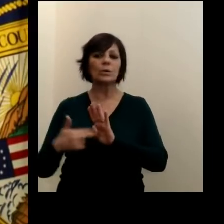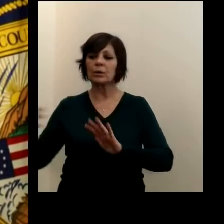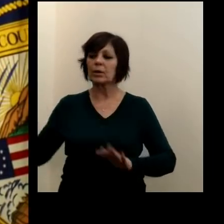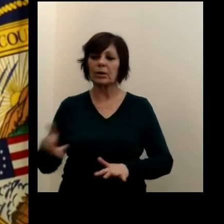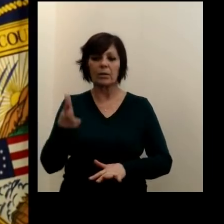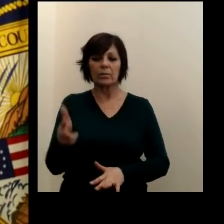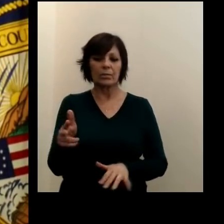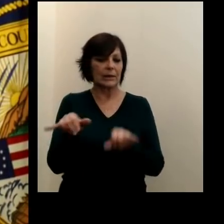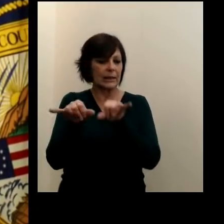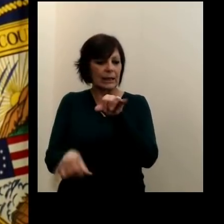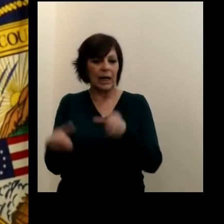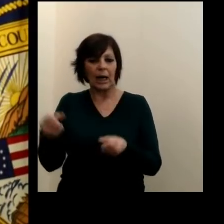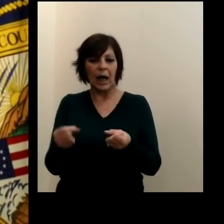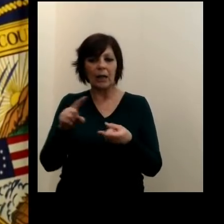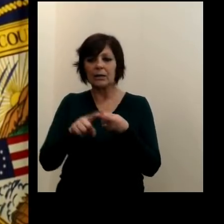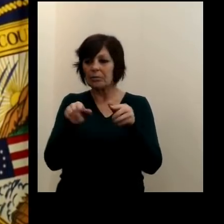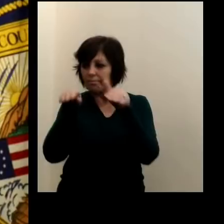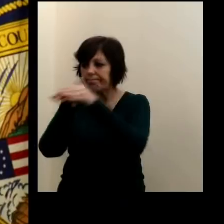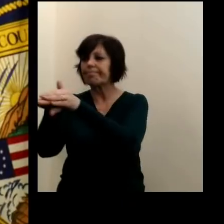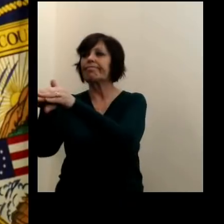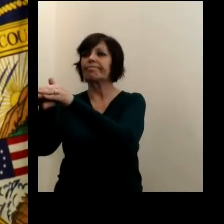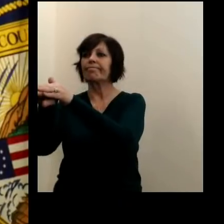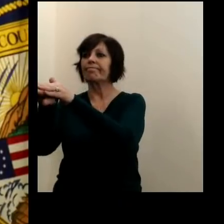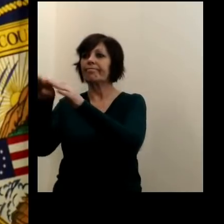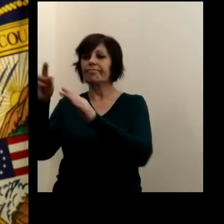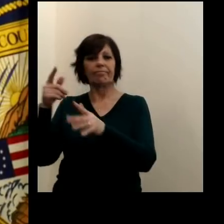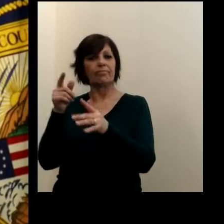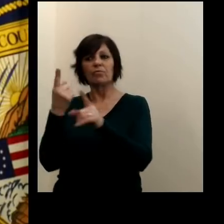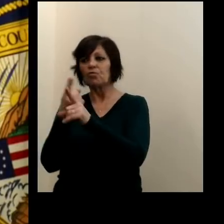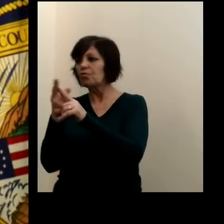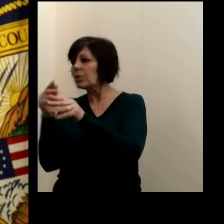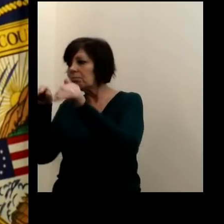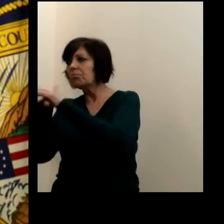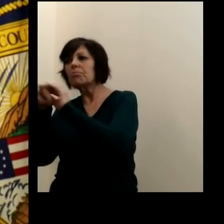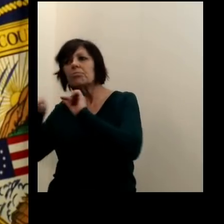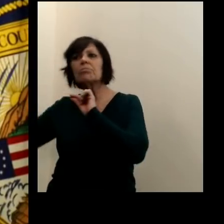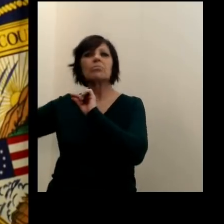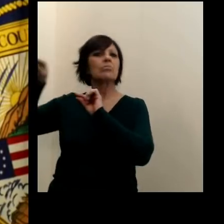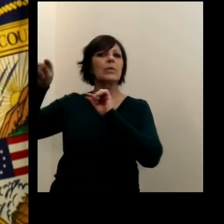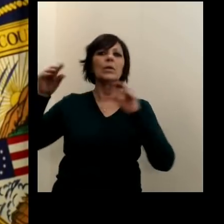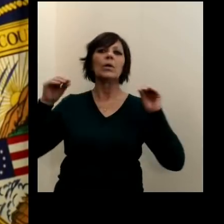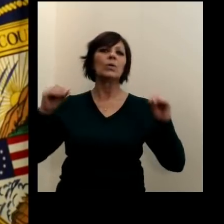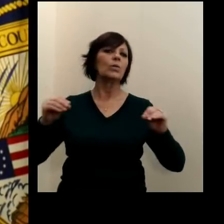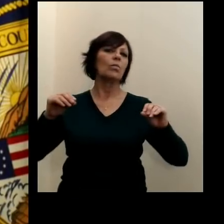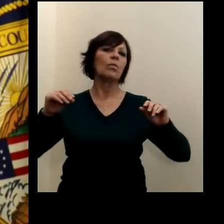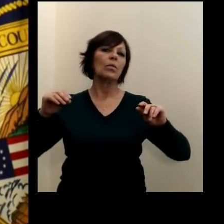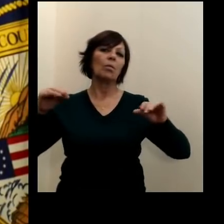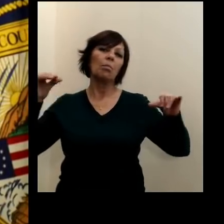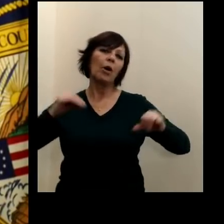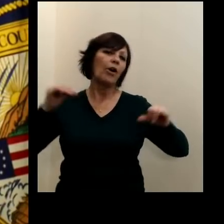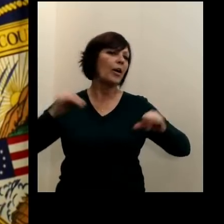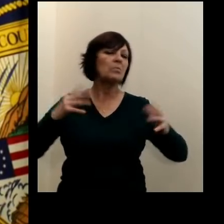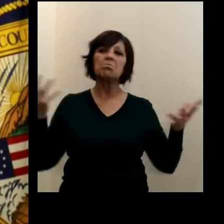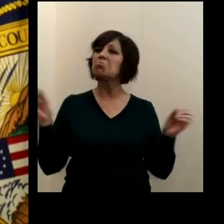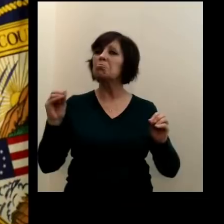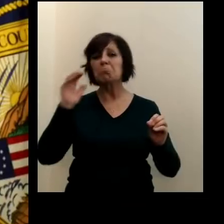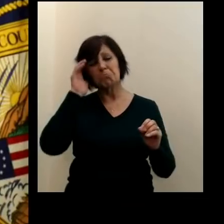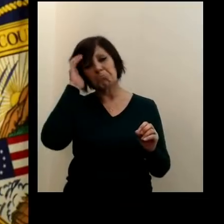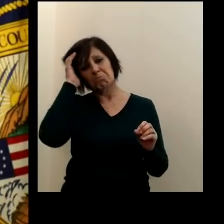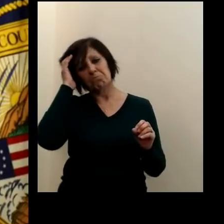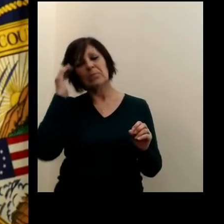stayed in their cars until it was time to enter. They went to the gate that they went to. There was no tailgating that I'm aware of. There were